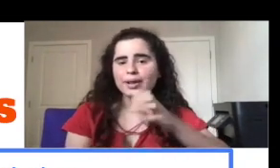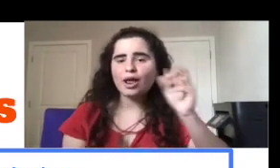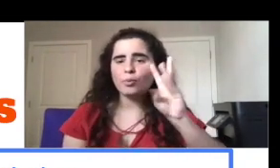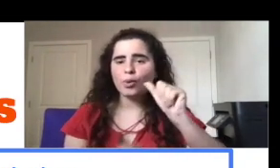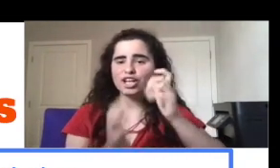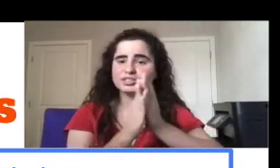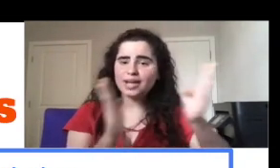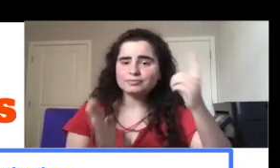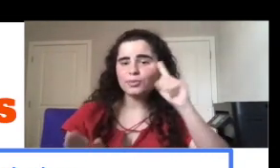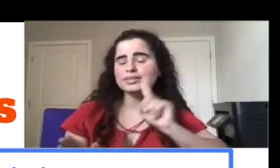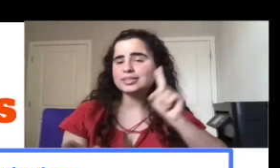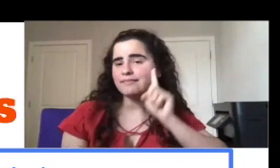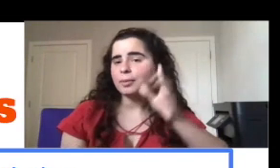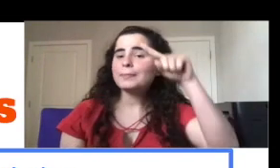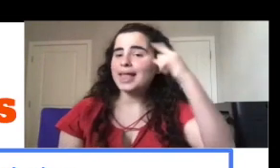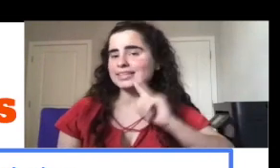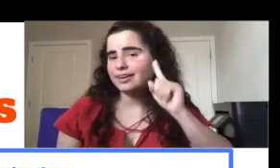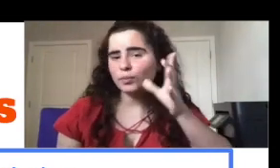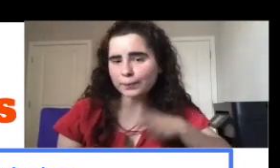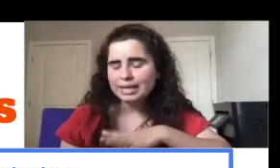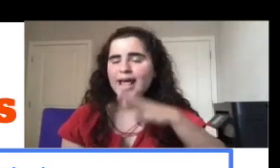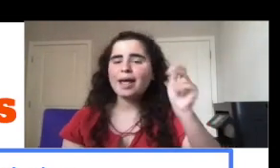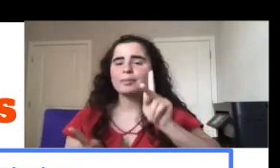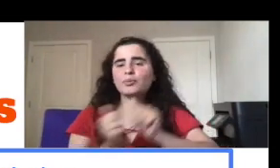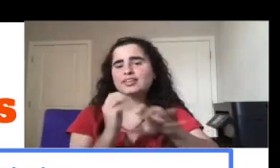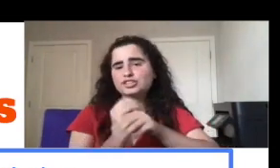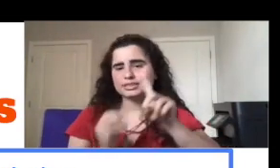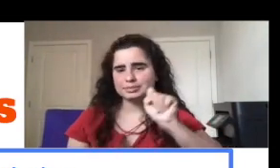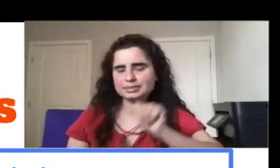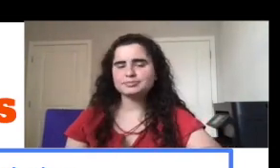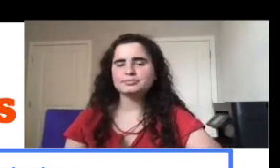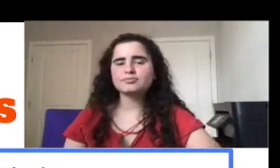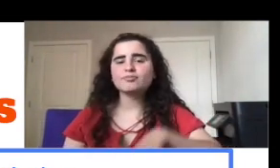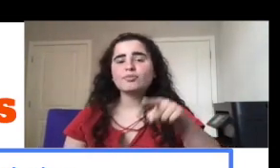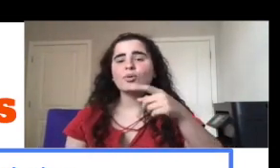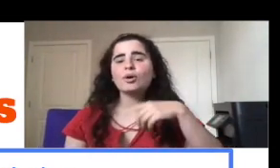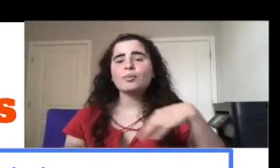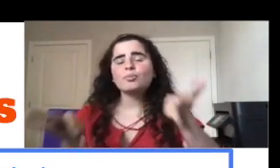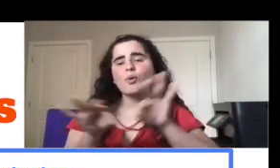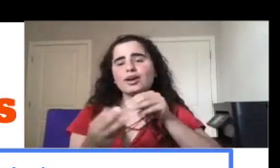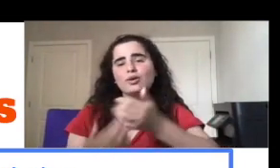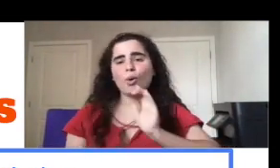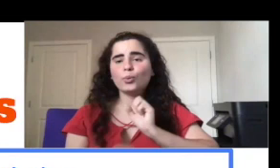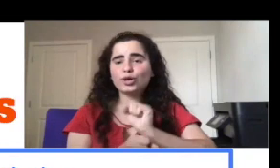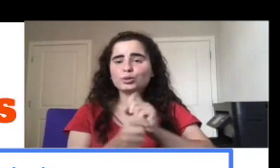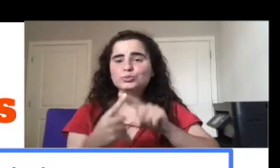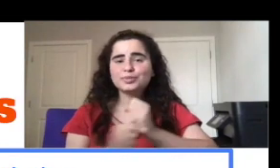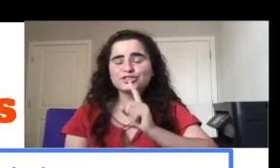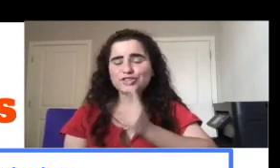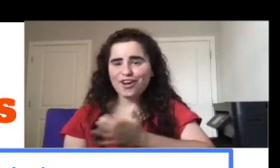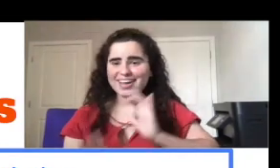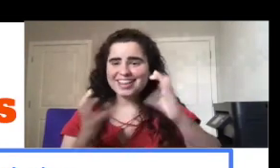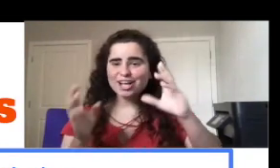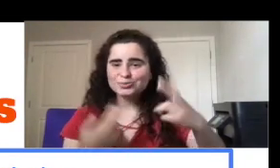disability results in underemployment and lower earning, particularly for Black deaf women and deaf people with additional disabilities.